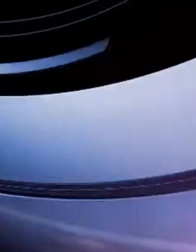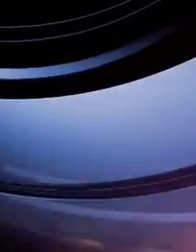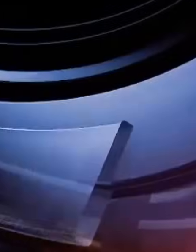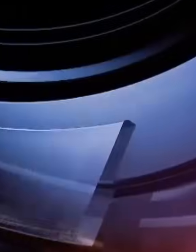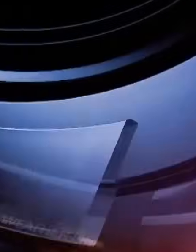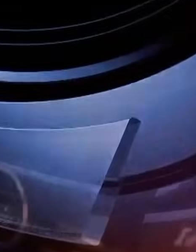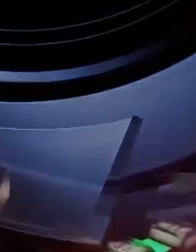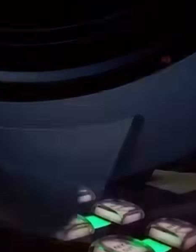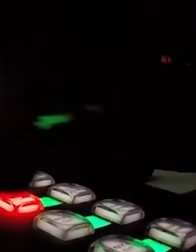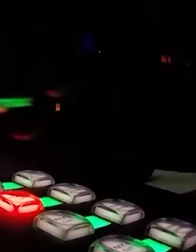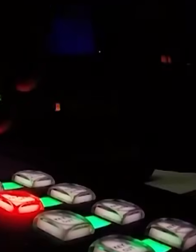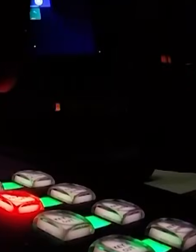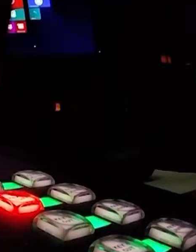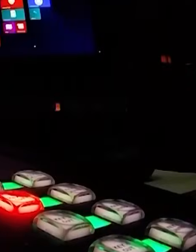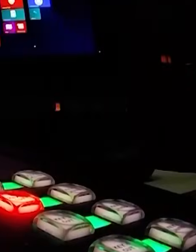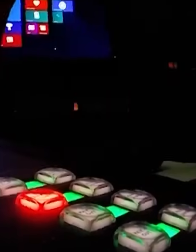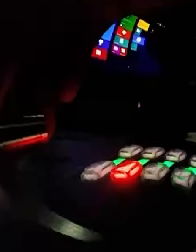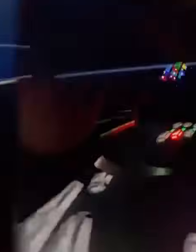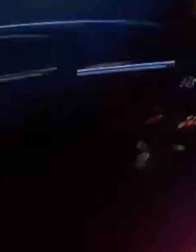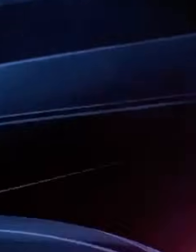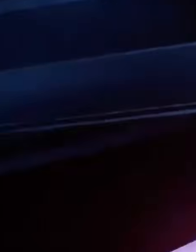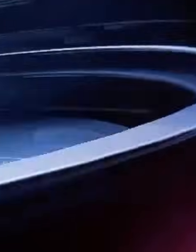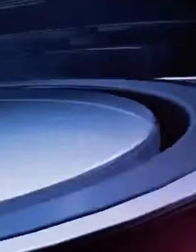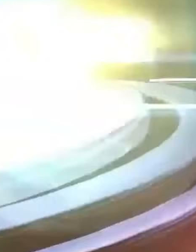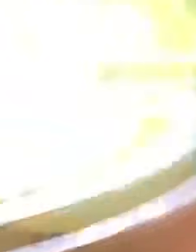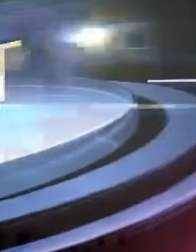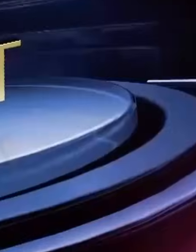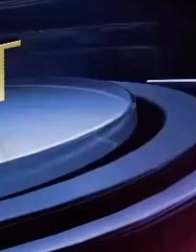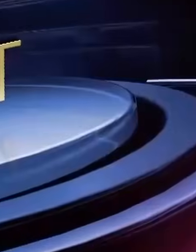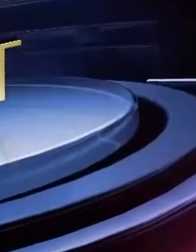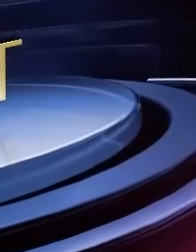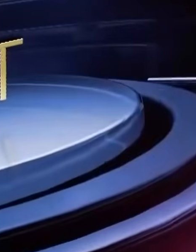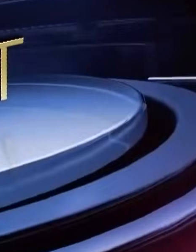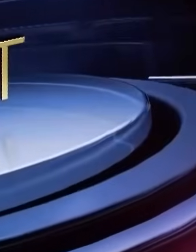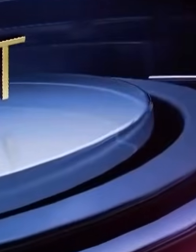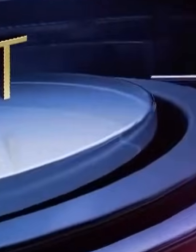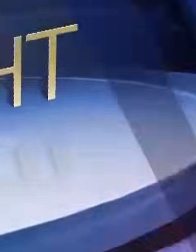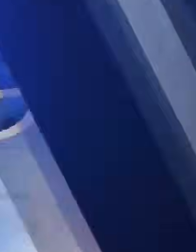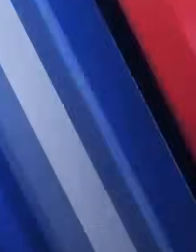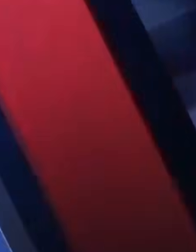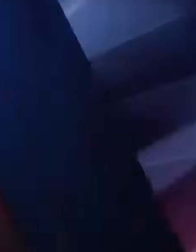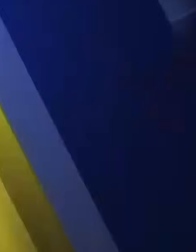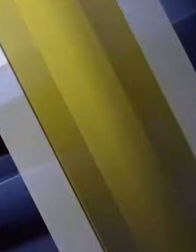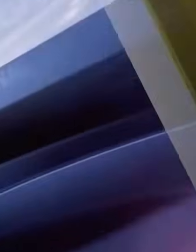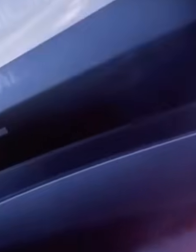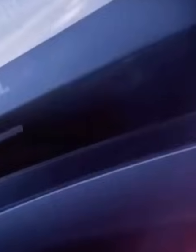Broadcasting from our studios in the Pine St. Michael, this is CBC NewsNight, starting now.